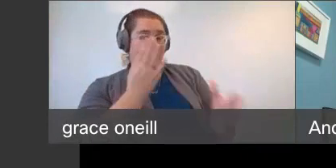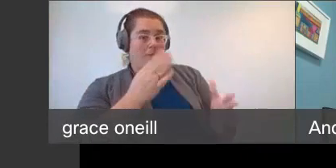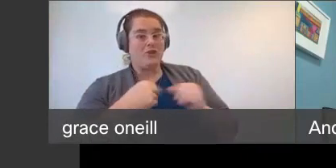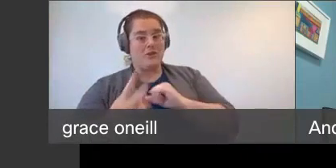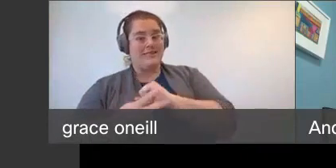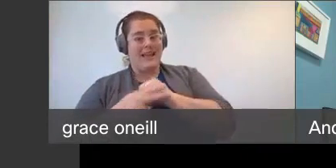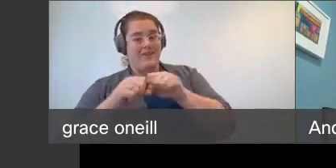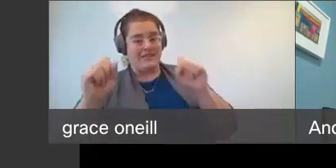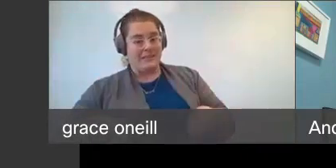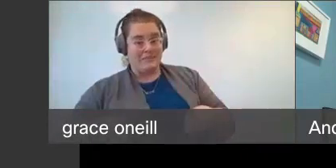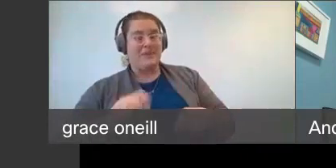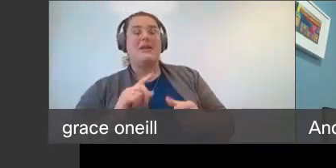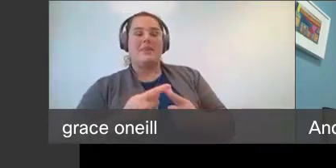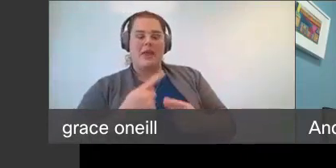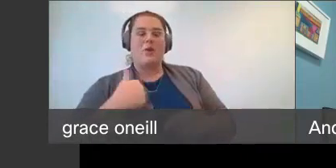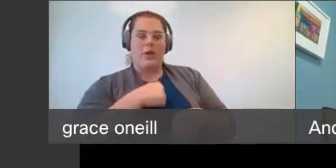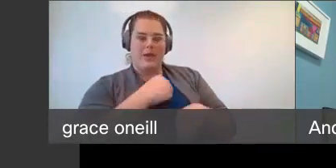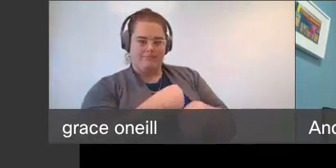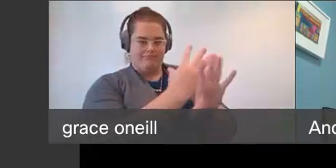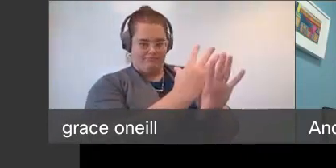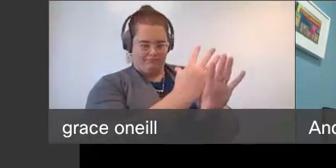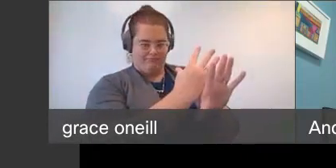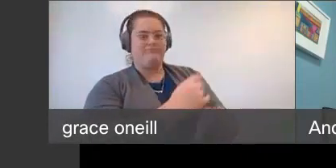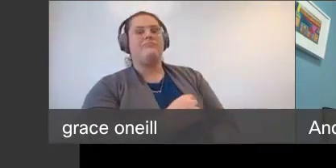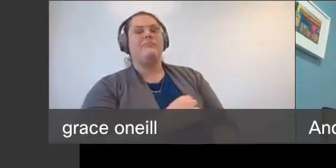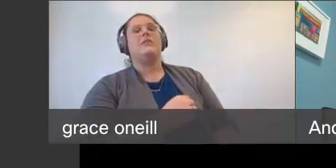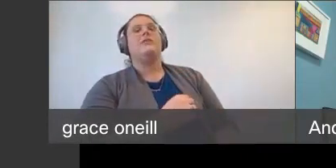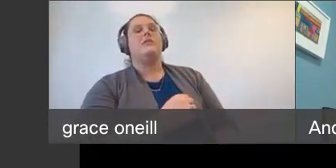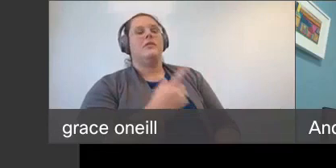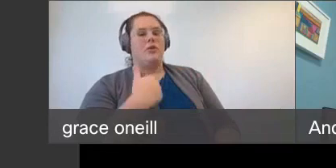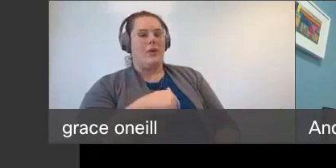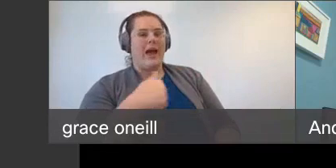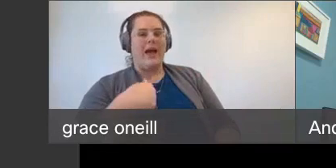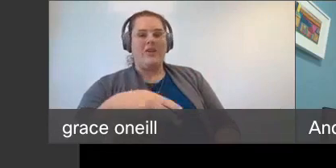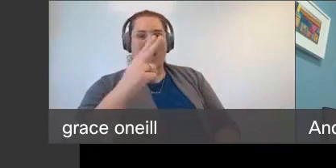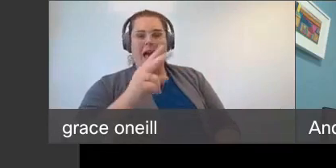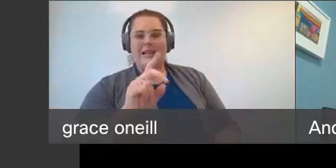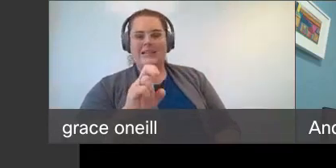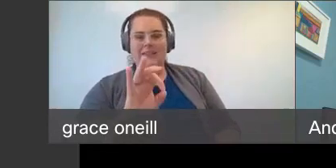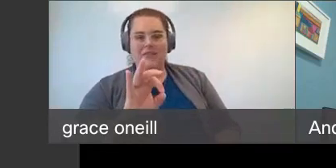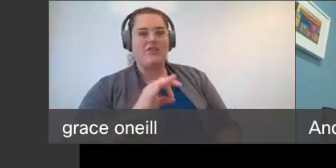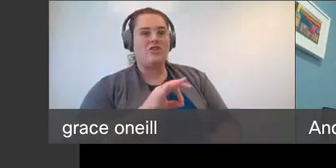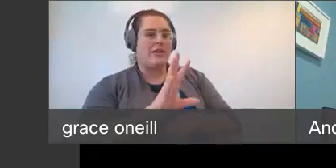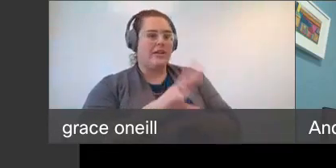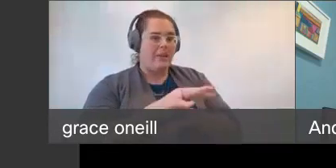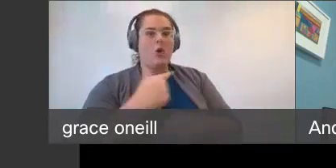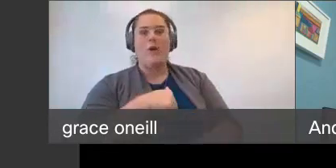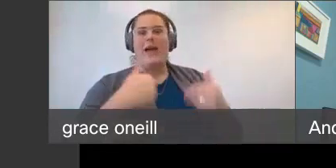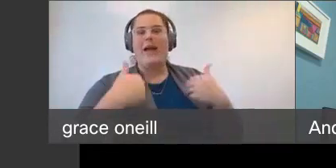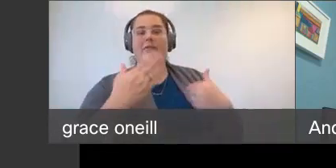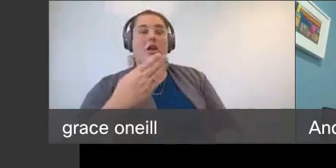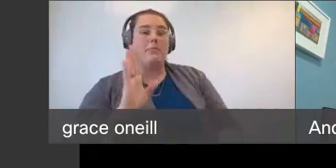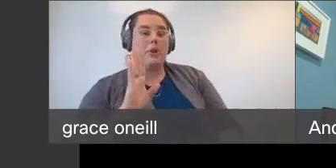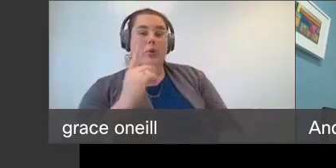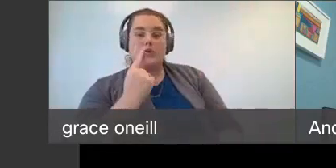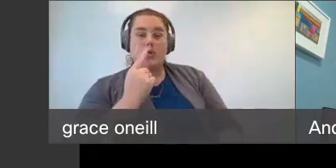case, telemedicine consultations initiated. We have a high-def camera. We have a Bluetooth stethoscope. And I would do my